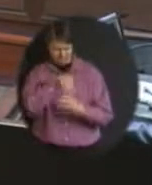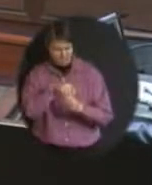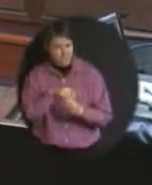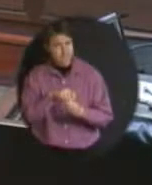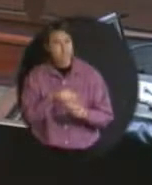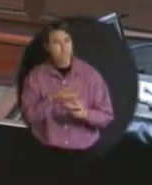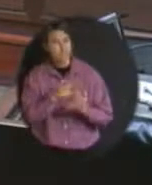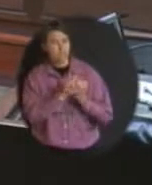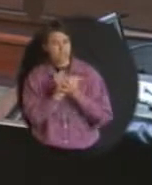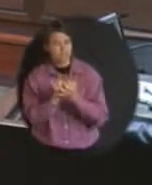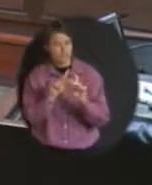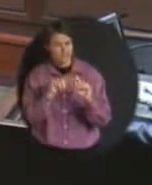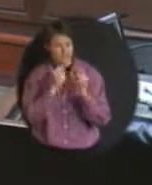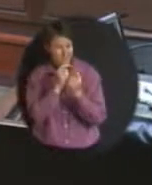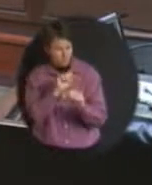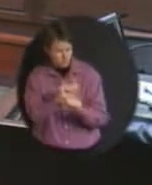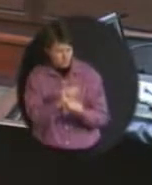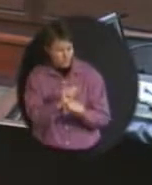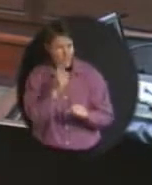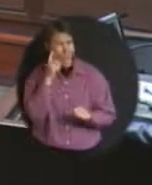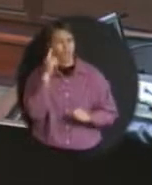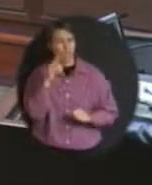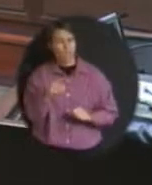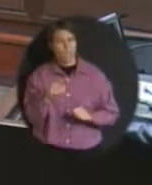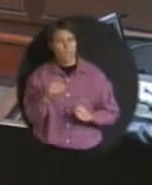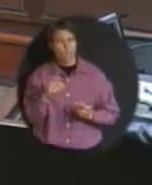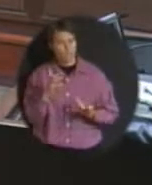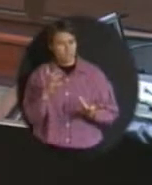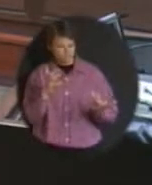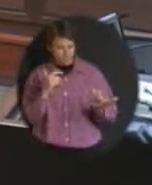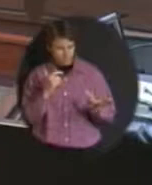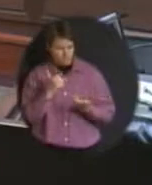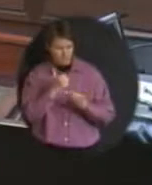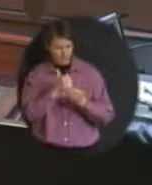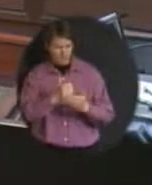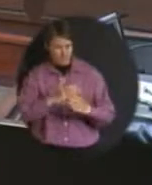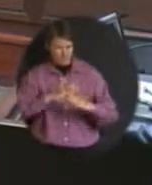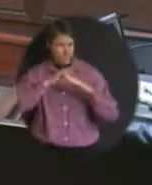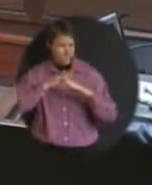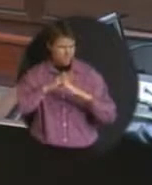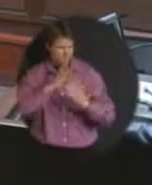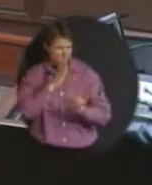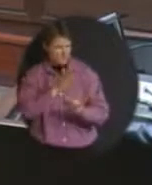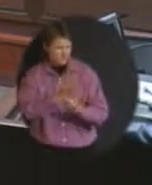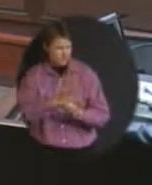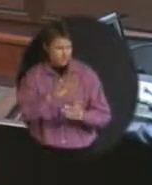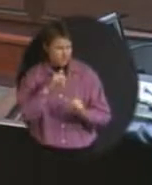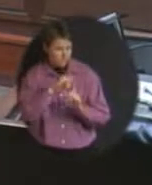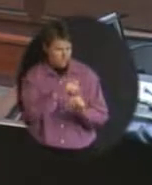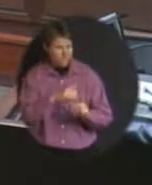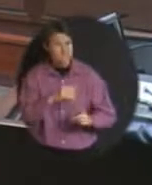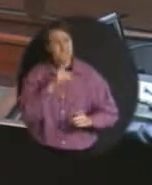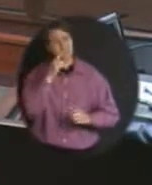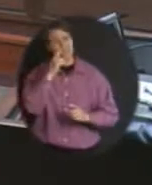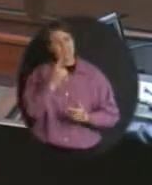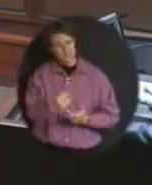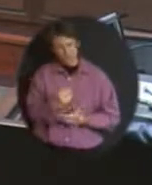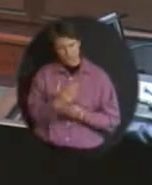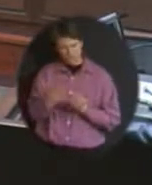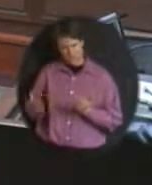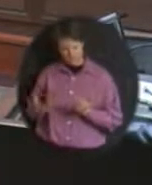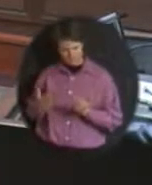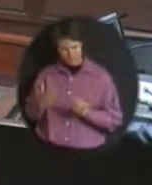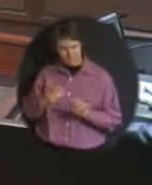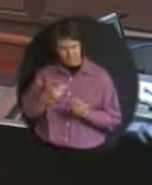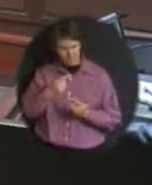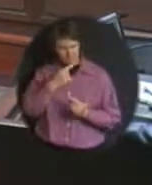together, teamwork to help stop and prevent bullying. But one thing you said kind of struck me